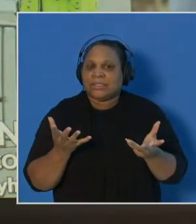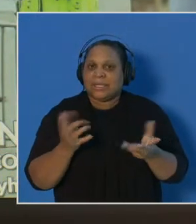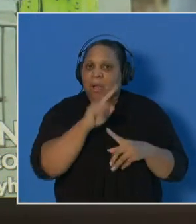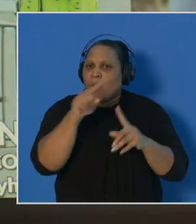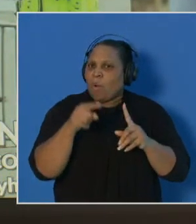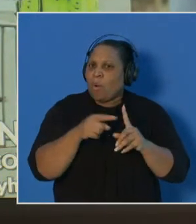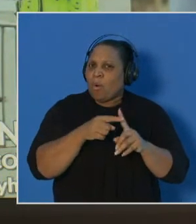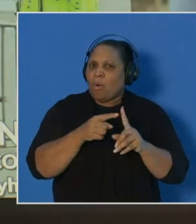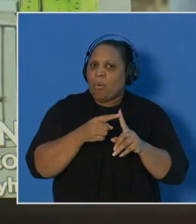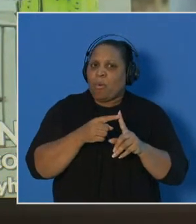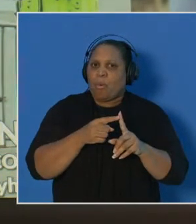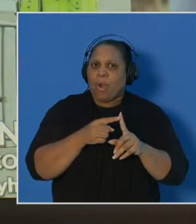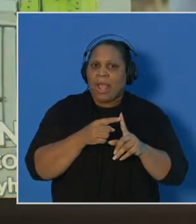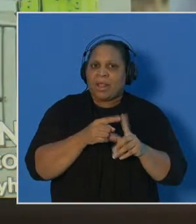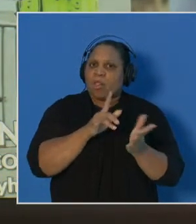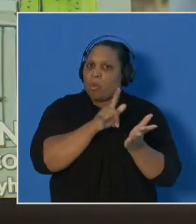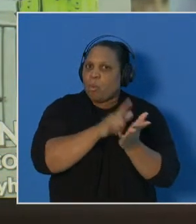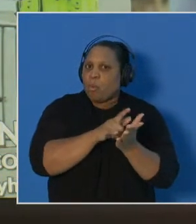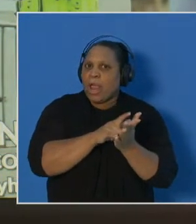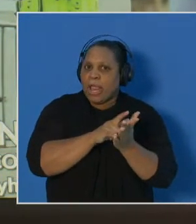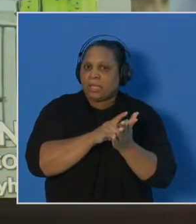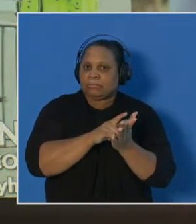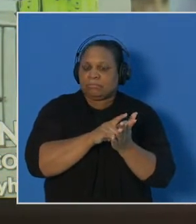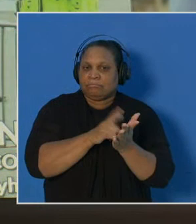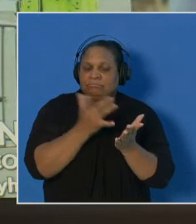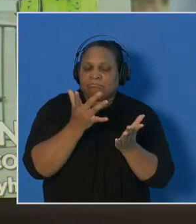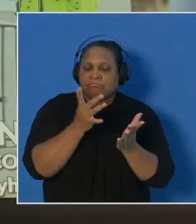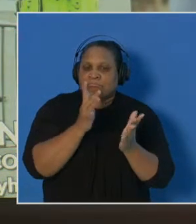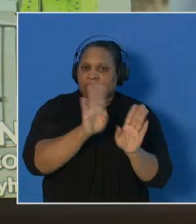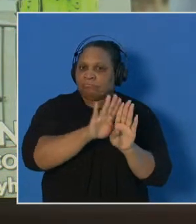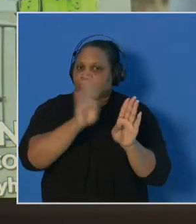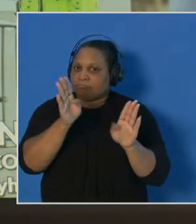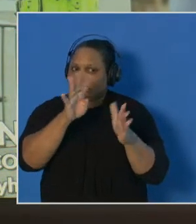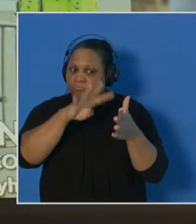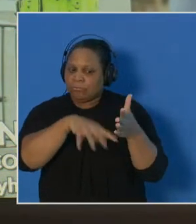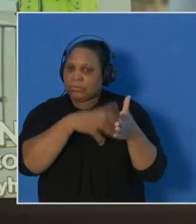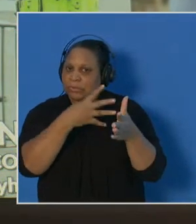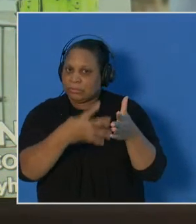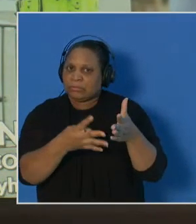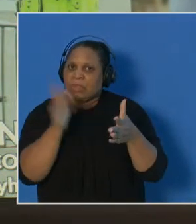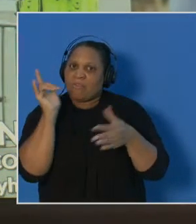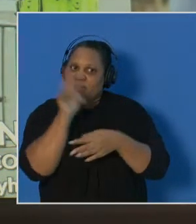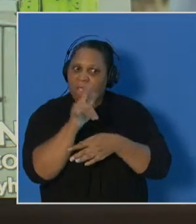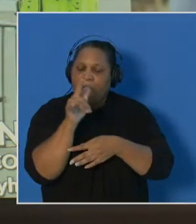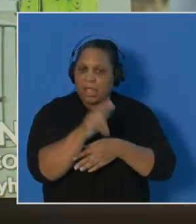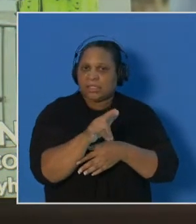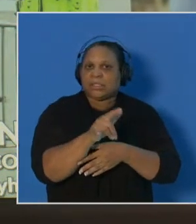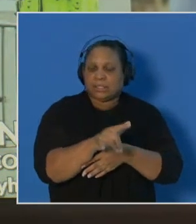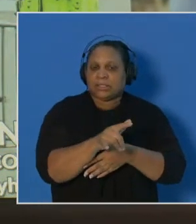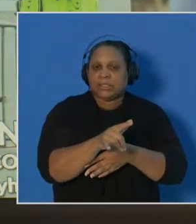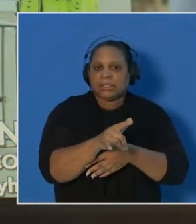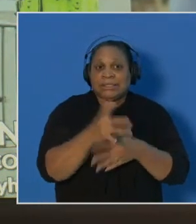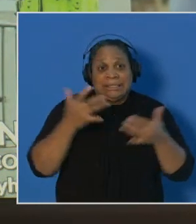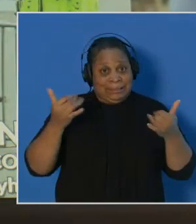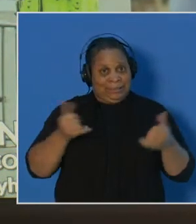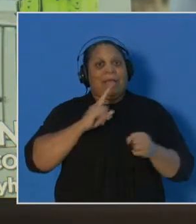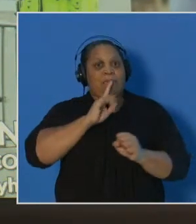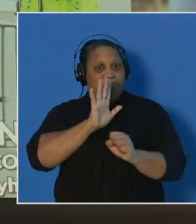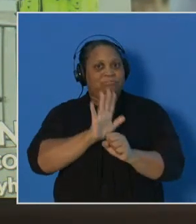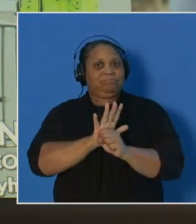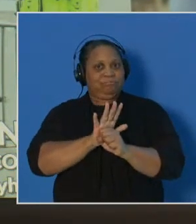when the LFA International Airport will once again have regular scheduled commercial flights. And I can now